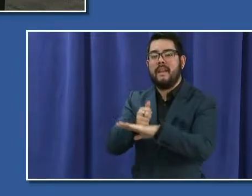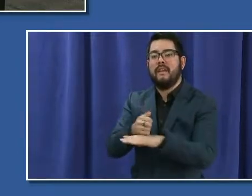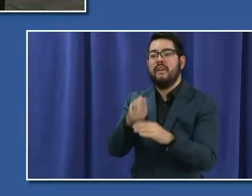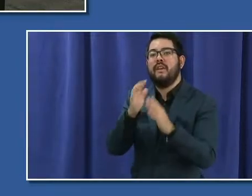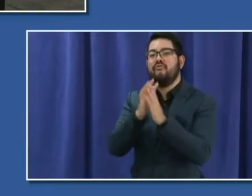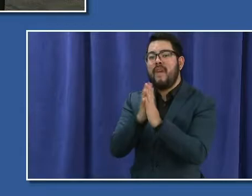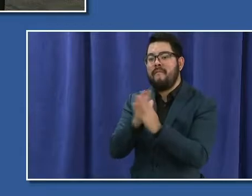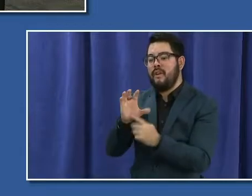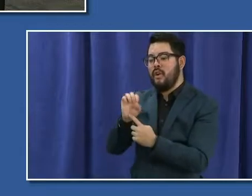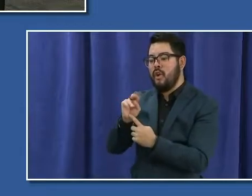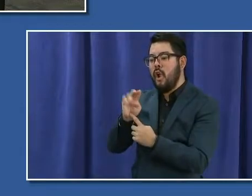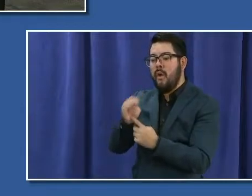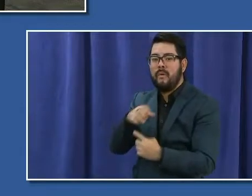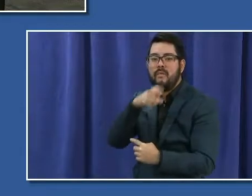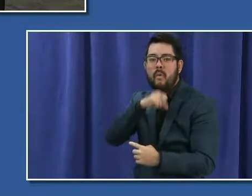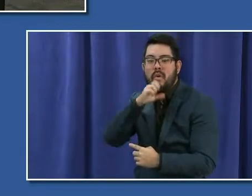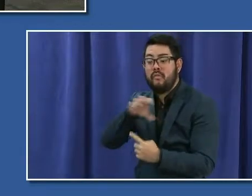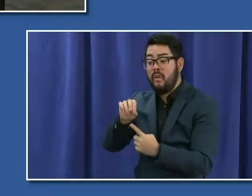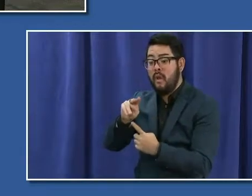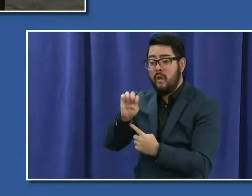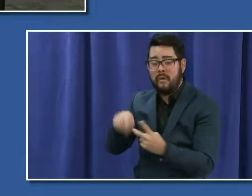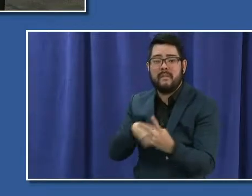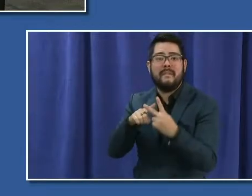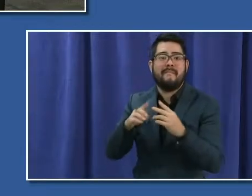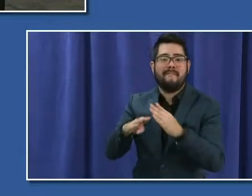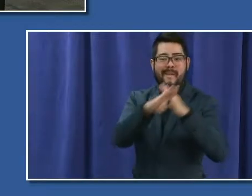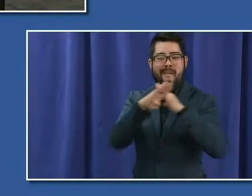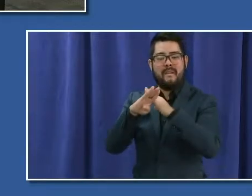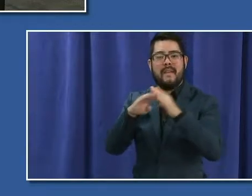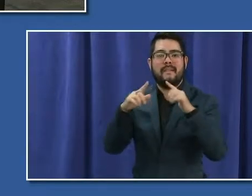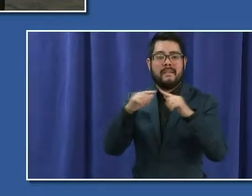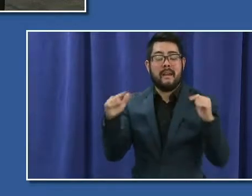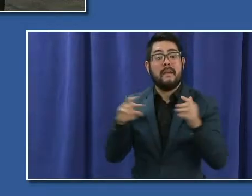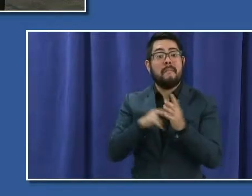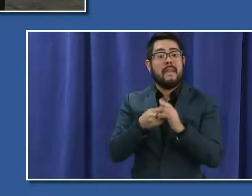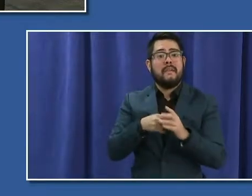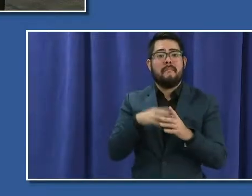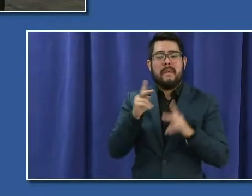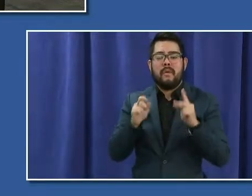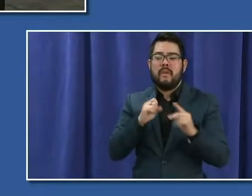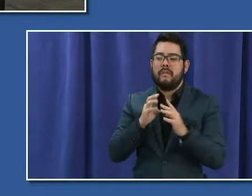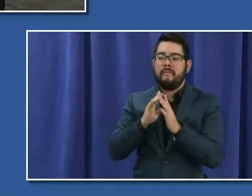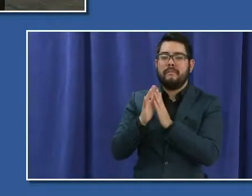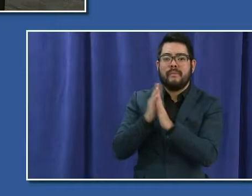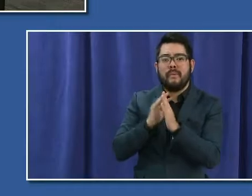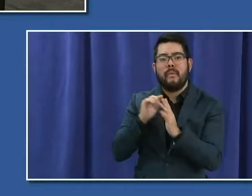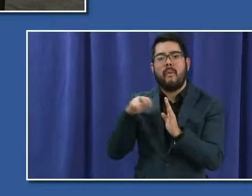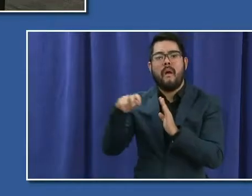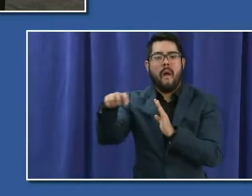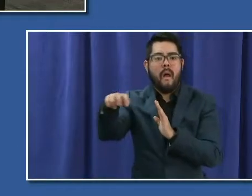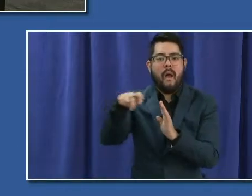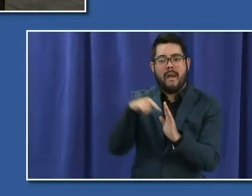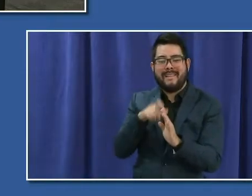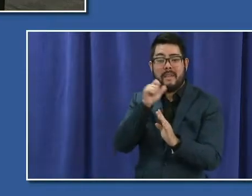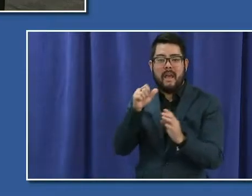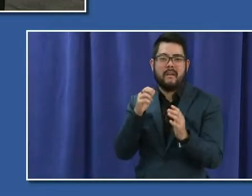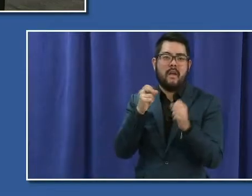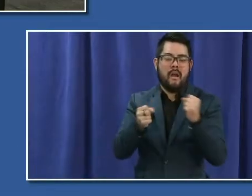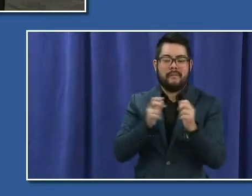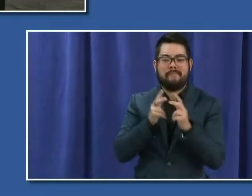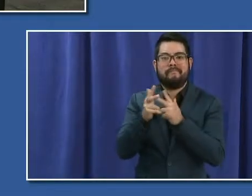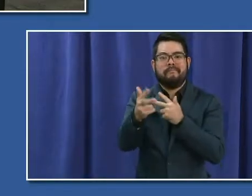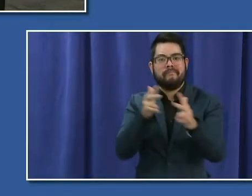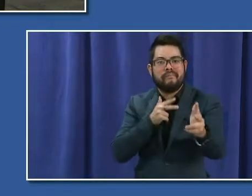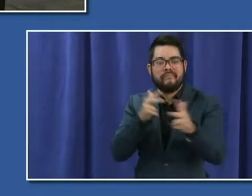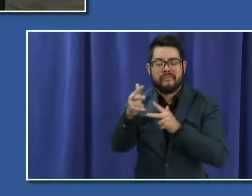some barricades to make a street easy for people to walk, easy to bike. It calms the traffic. We have 10 miles of